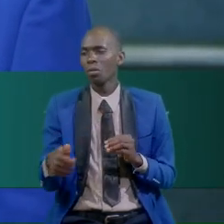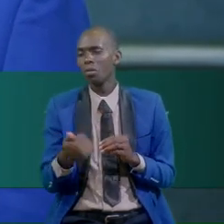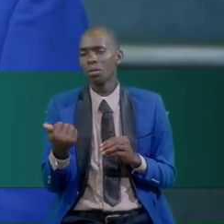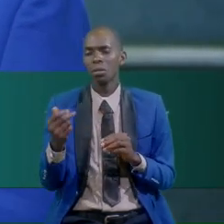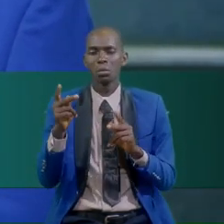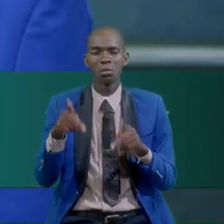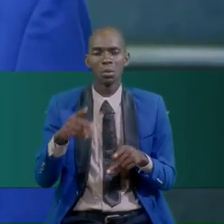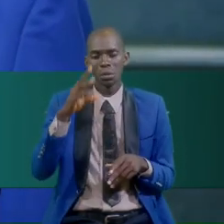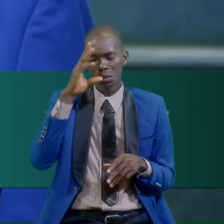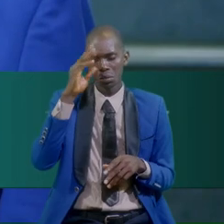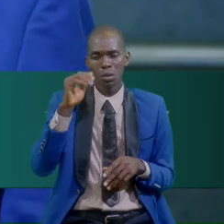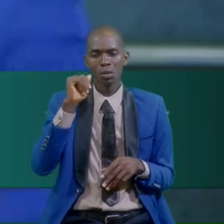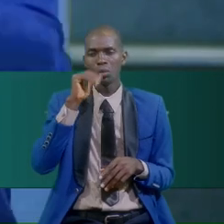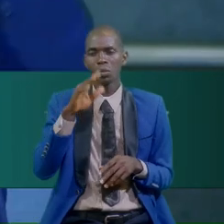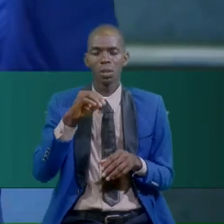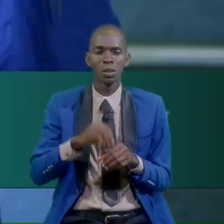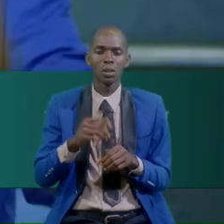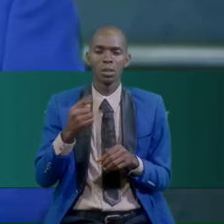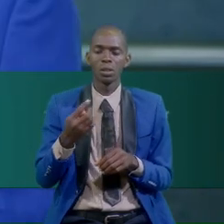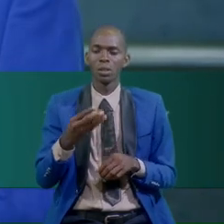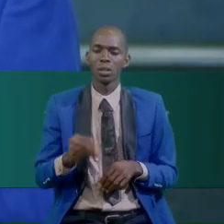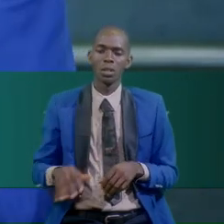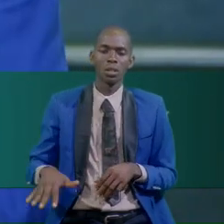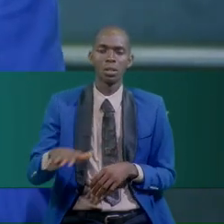of God in the land.